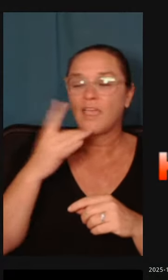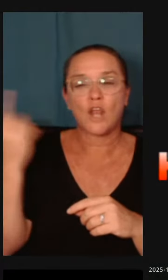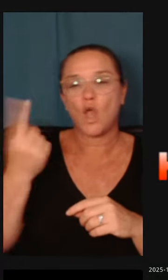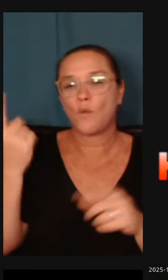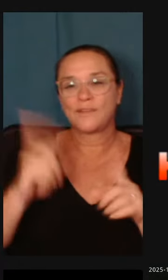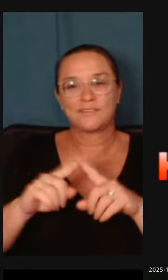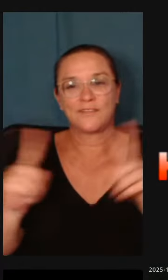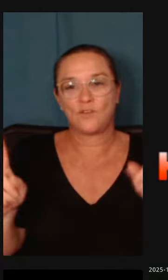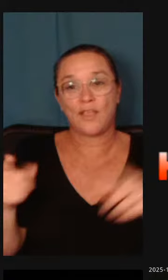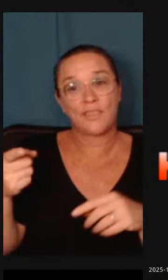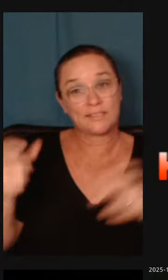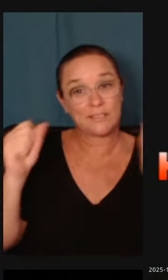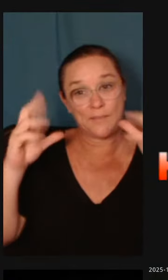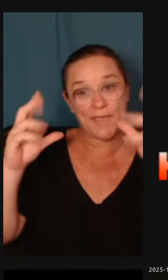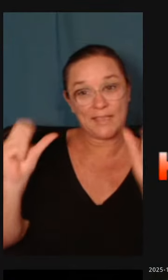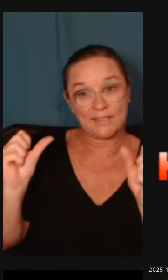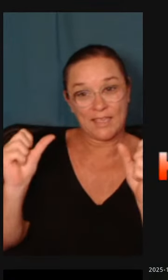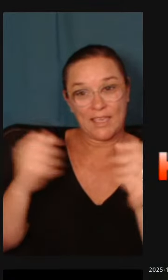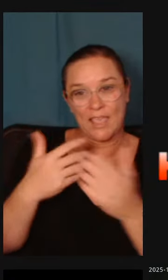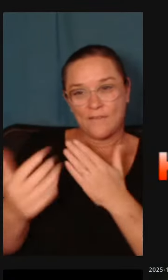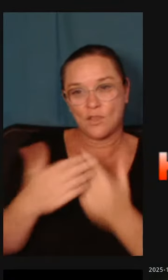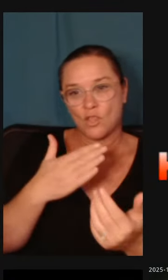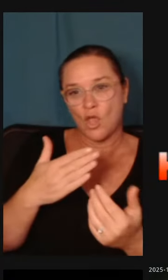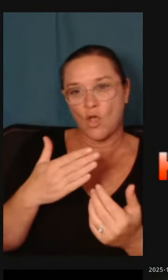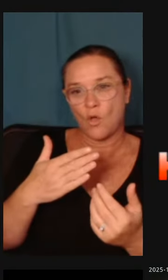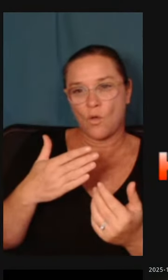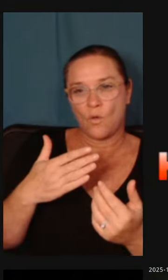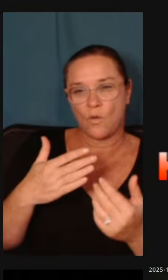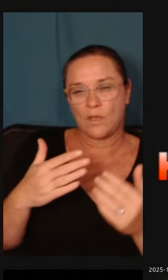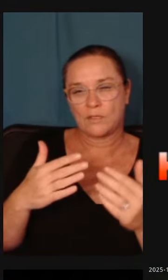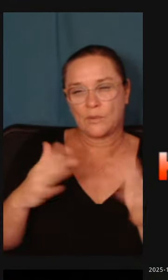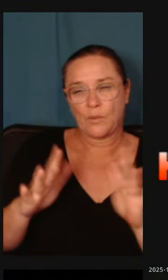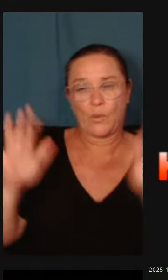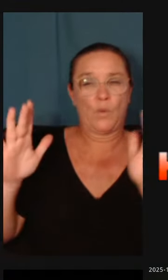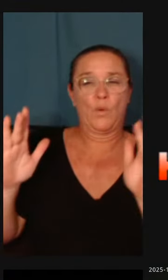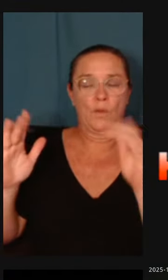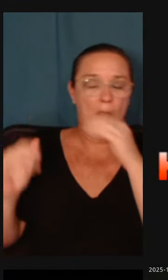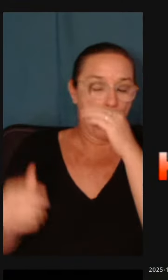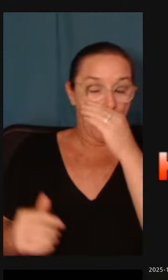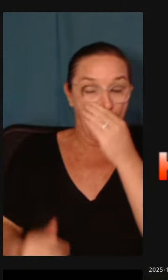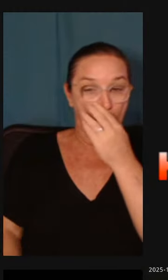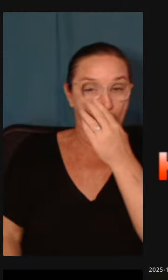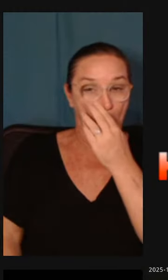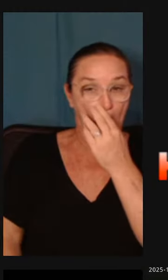is pretty amazing, even though that it's kind of blown out a little bit.